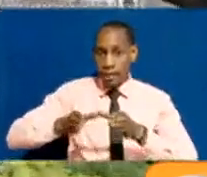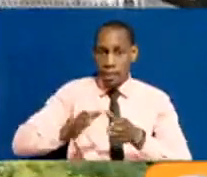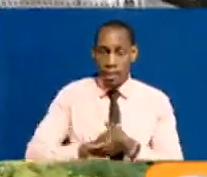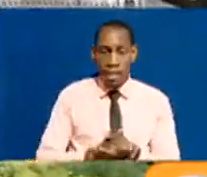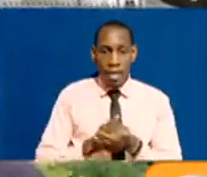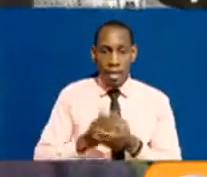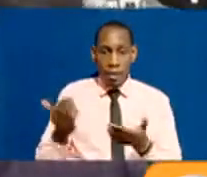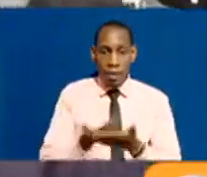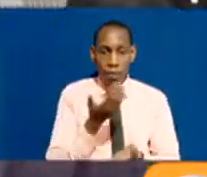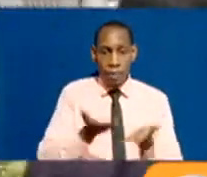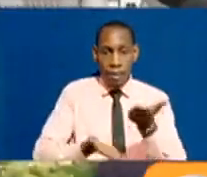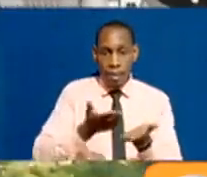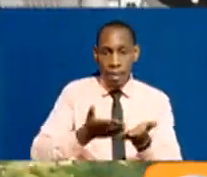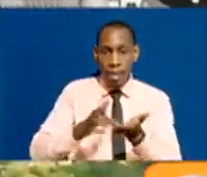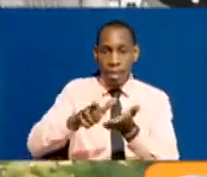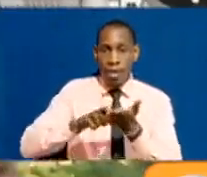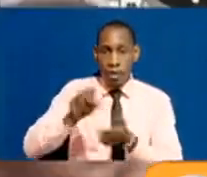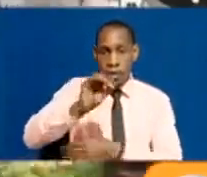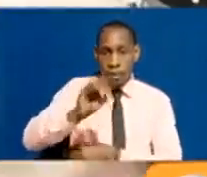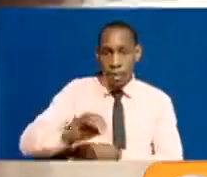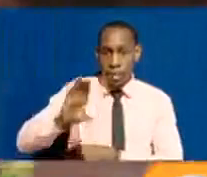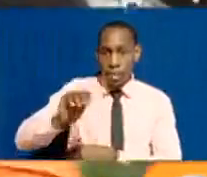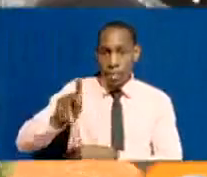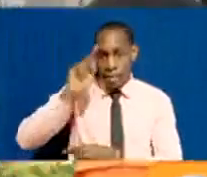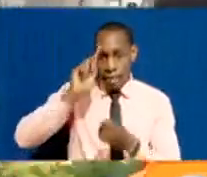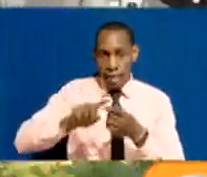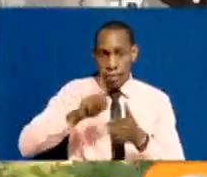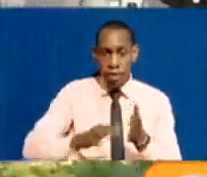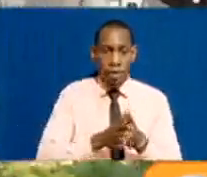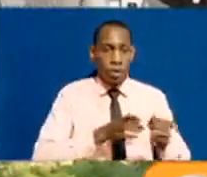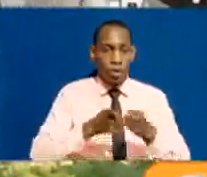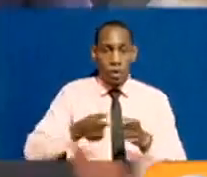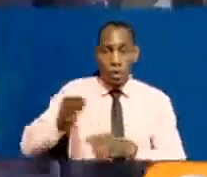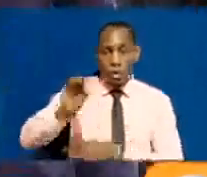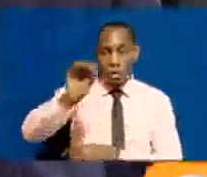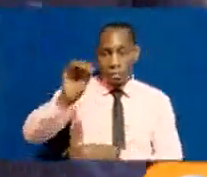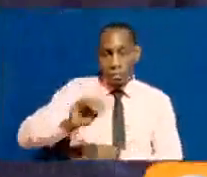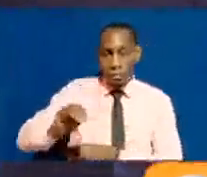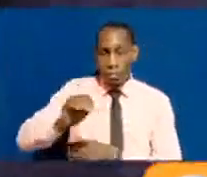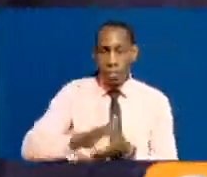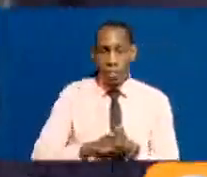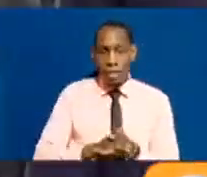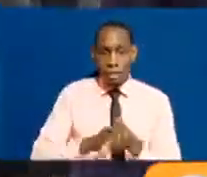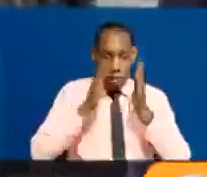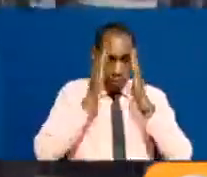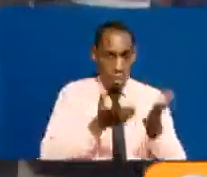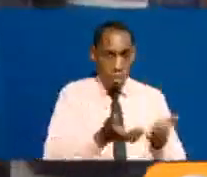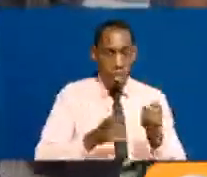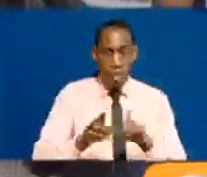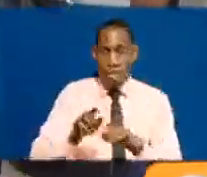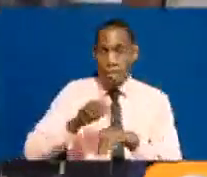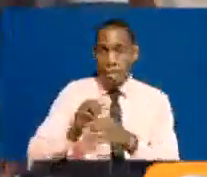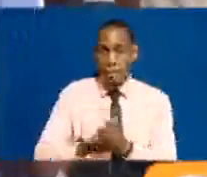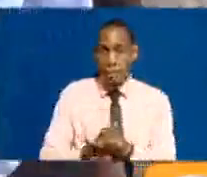by lifting the benchmark lending rate, the CBK seeks to stamp on inflation by going after demand, while at the same